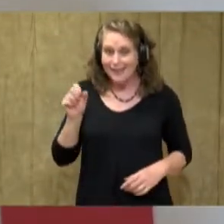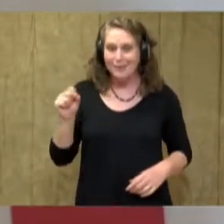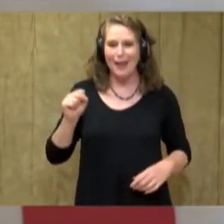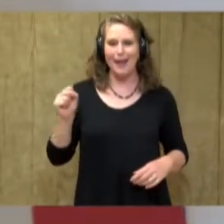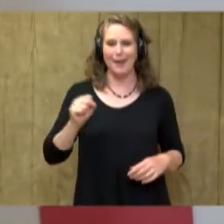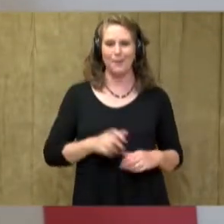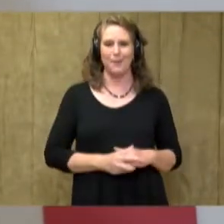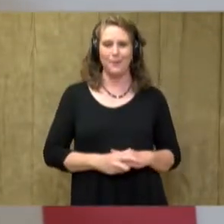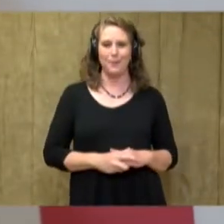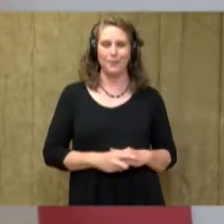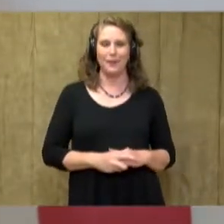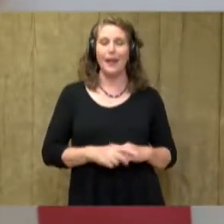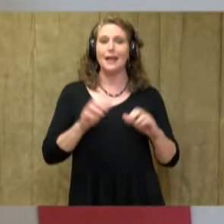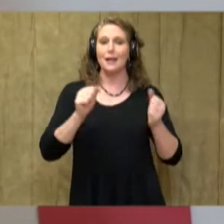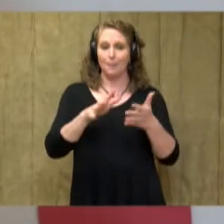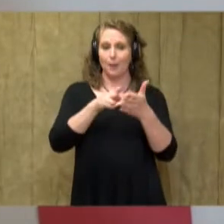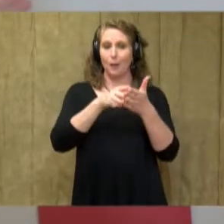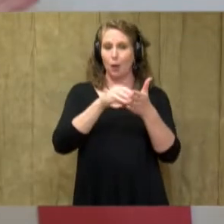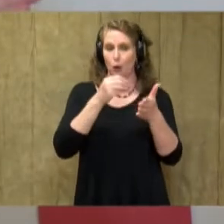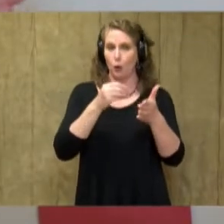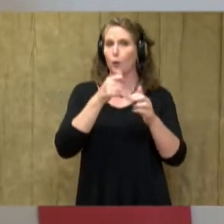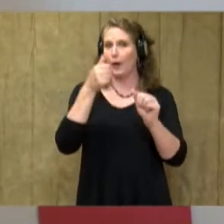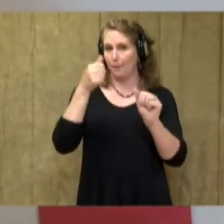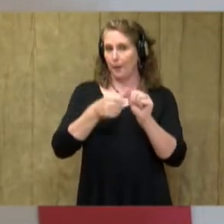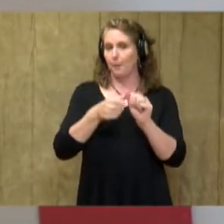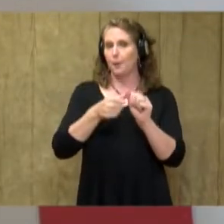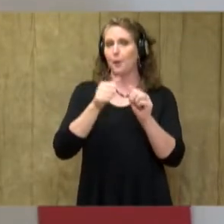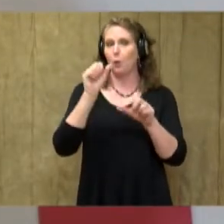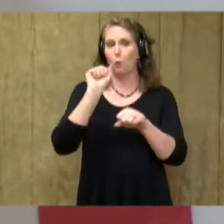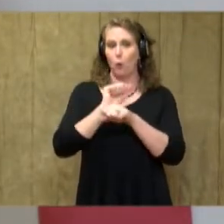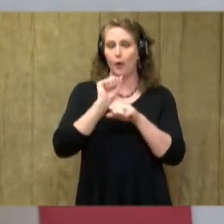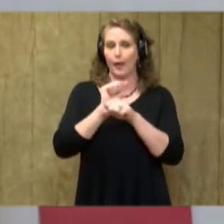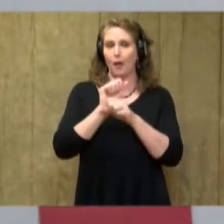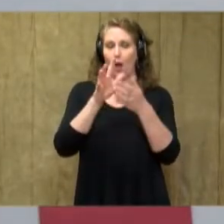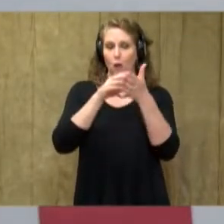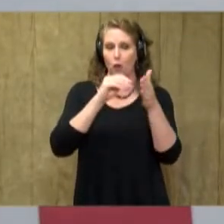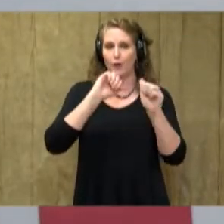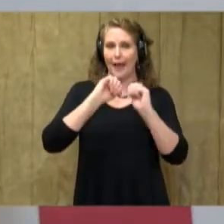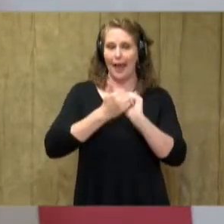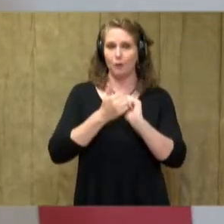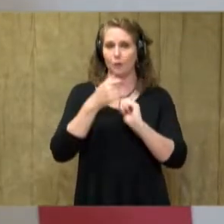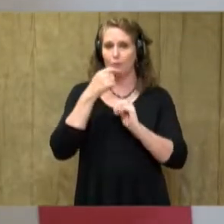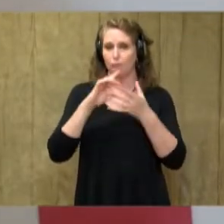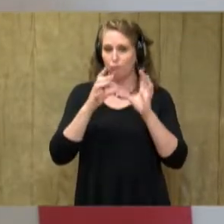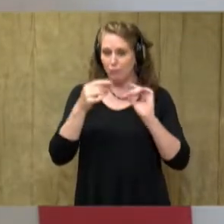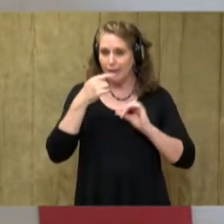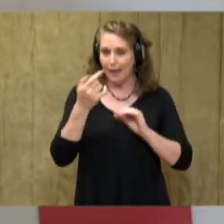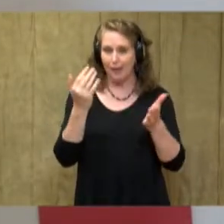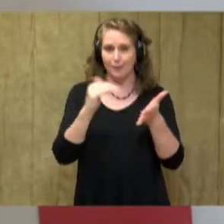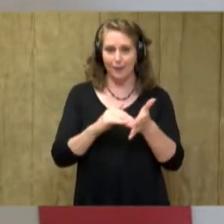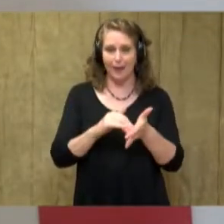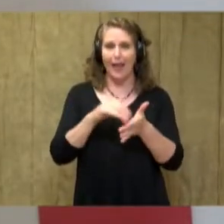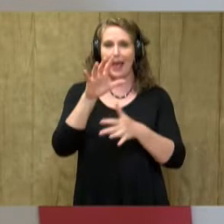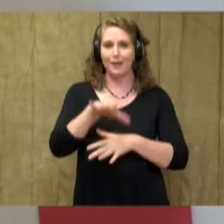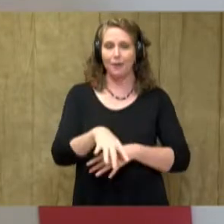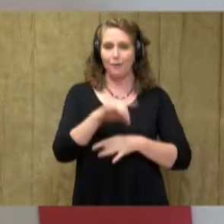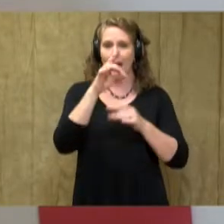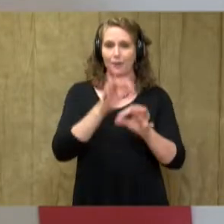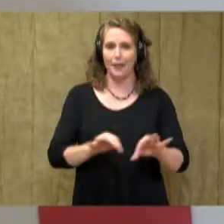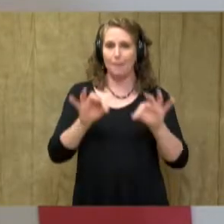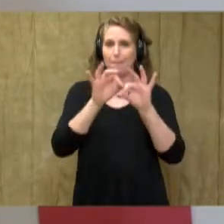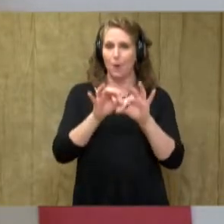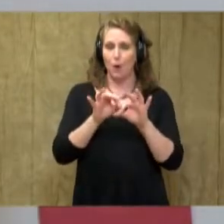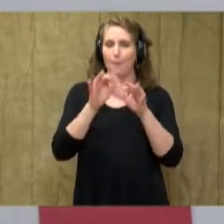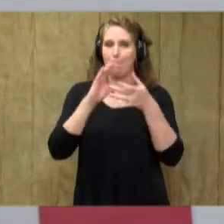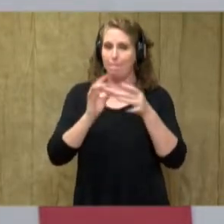so in order to learn, remember, we've been working on this skill about retelling stories to determine a central message or